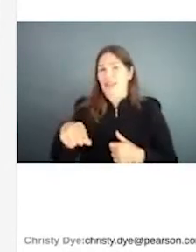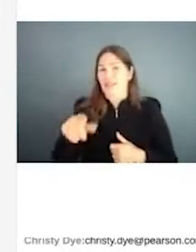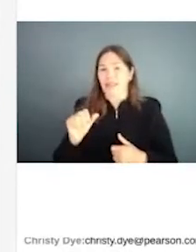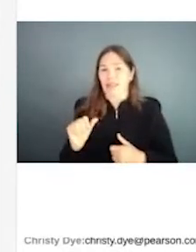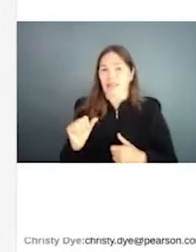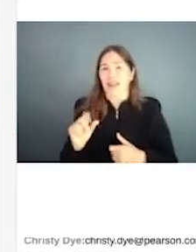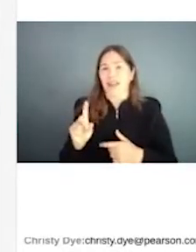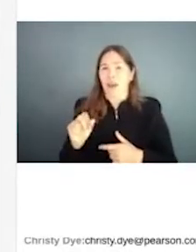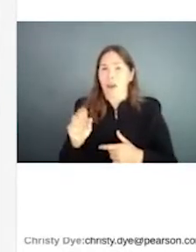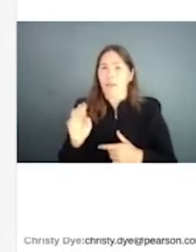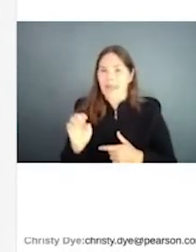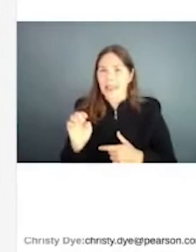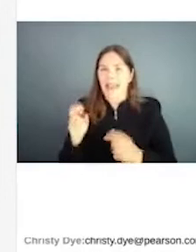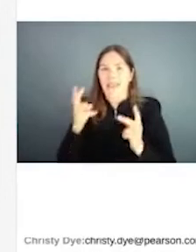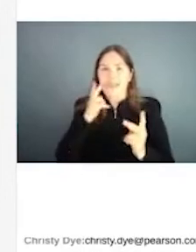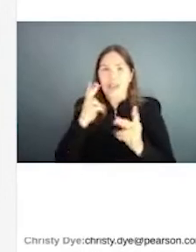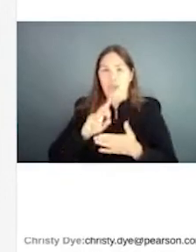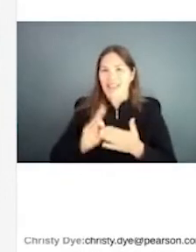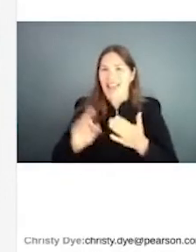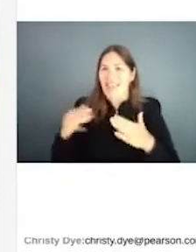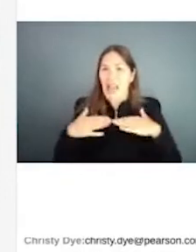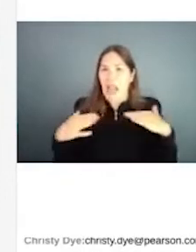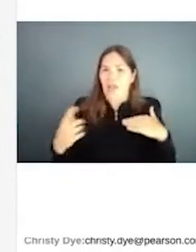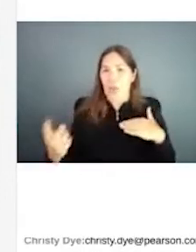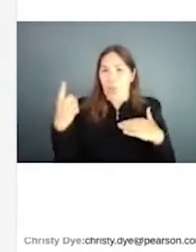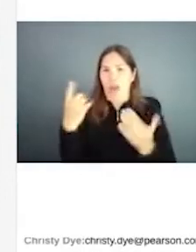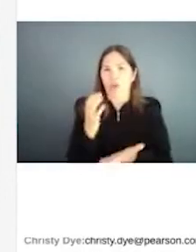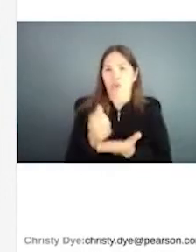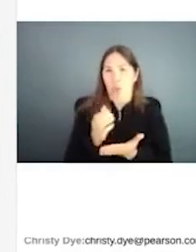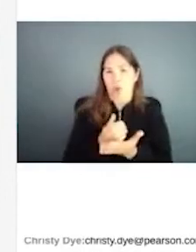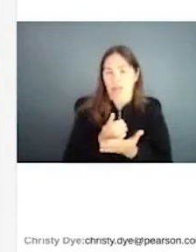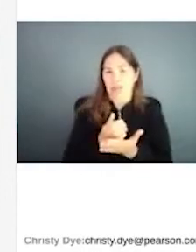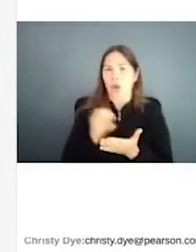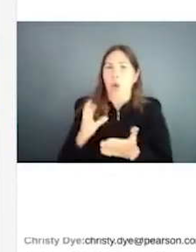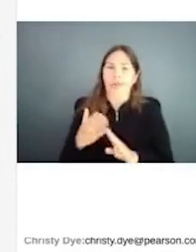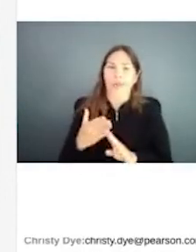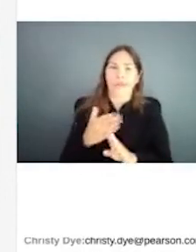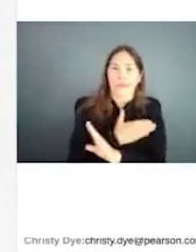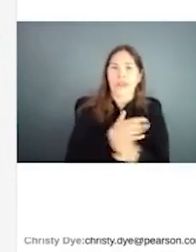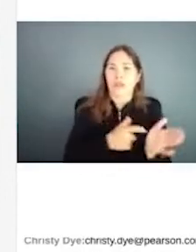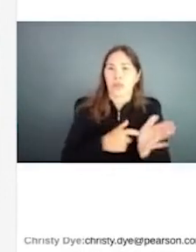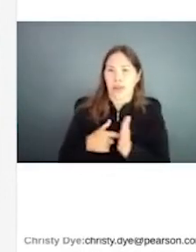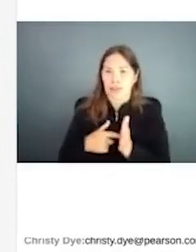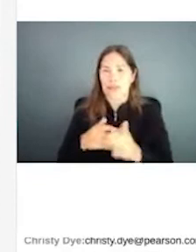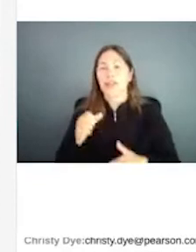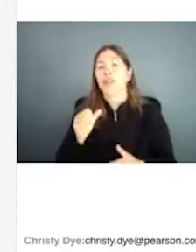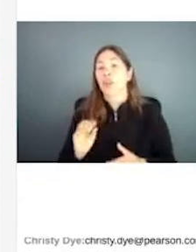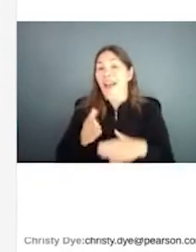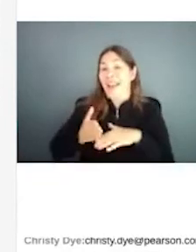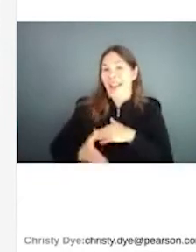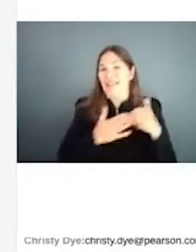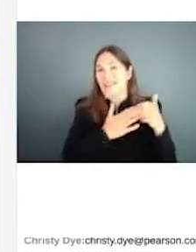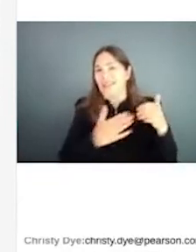Visual Design is the level 1 course or the prerequisite, right? And then after that, it's